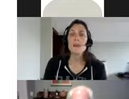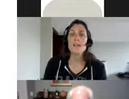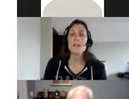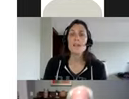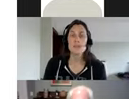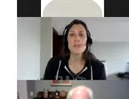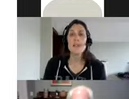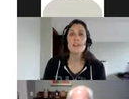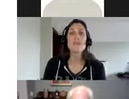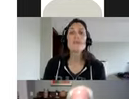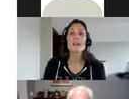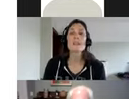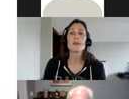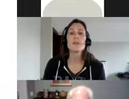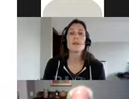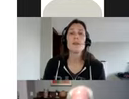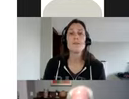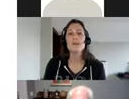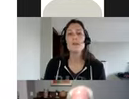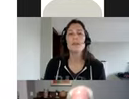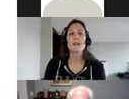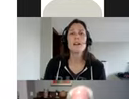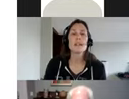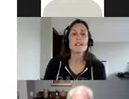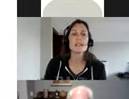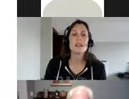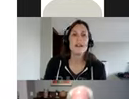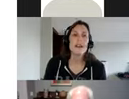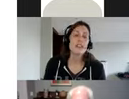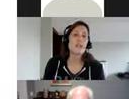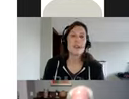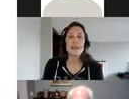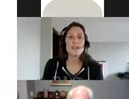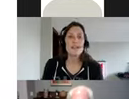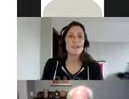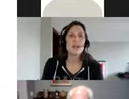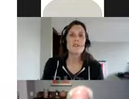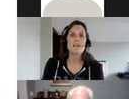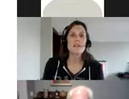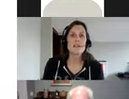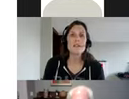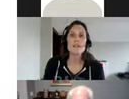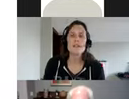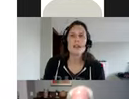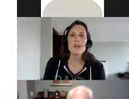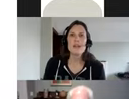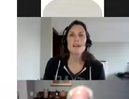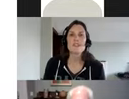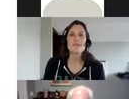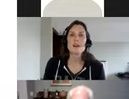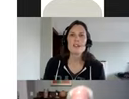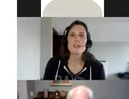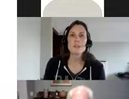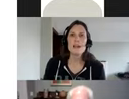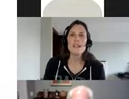were trying to put the really horrific explosion in Beirut into context. And she very nicely and graphically demonstrated, you can't